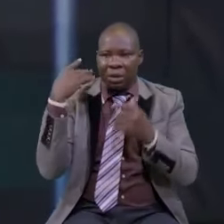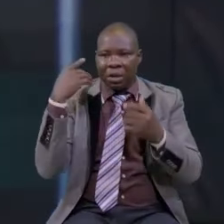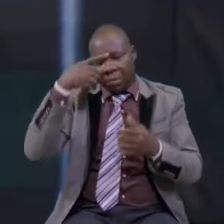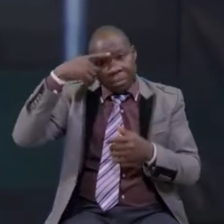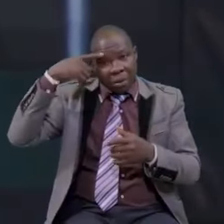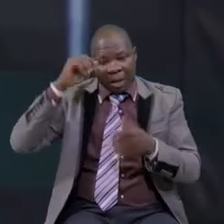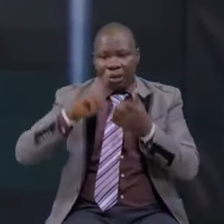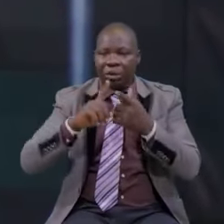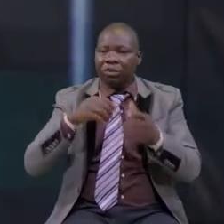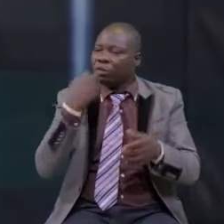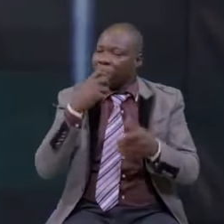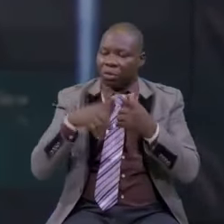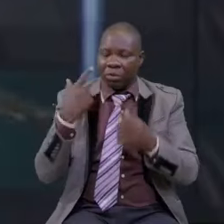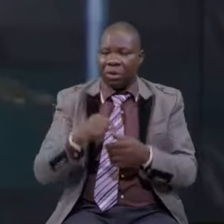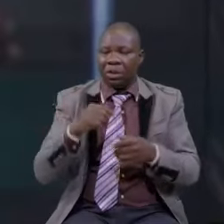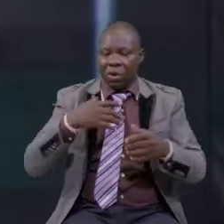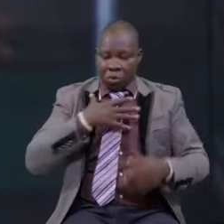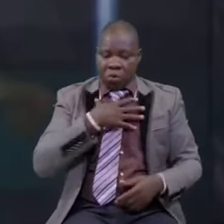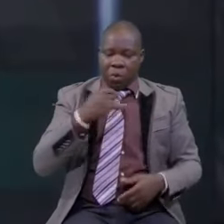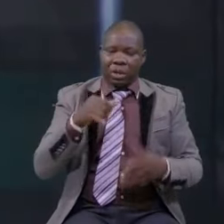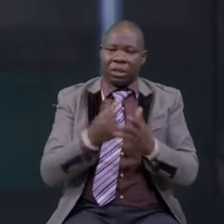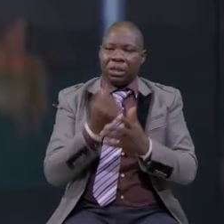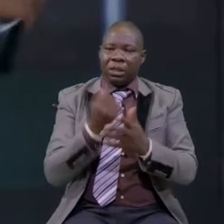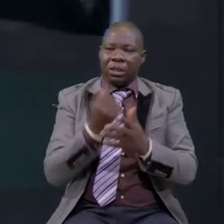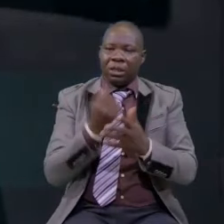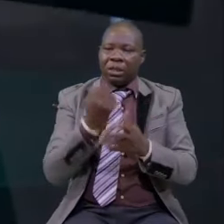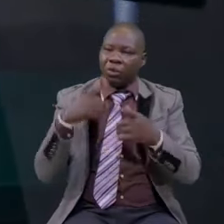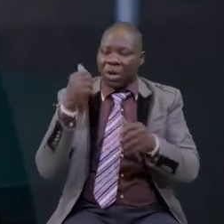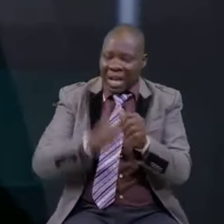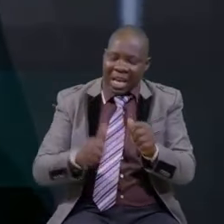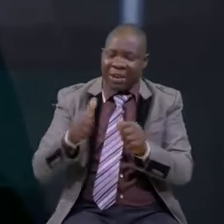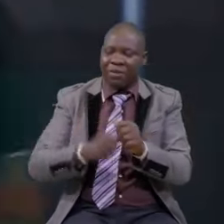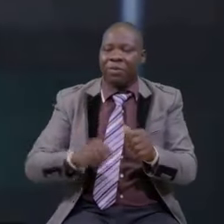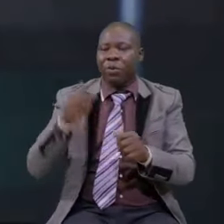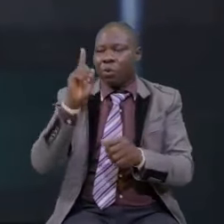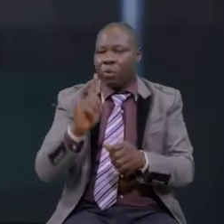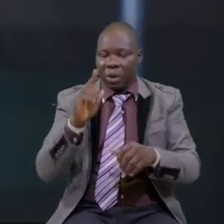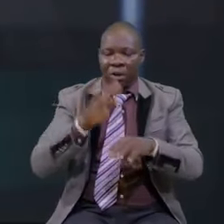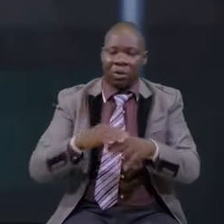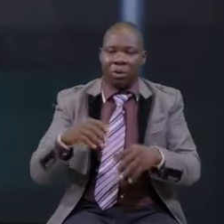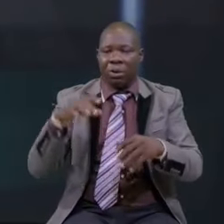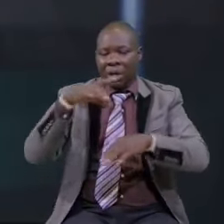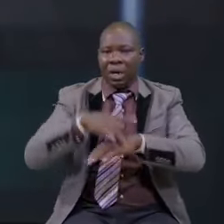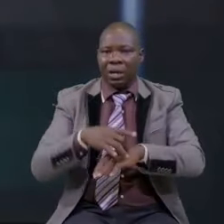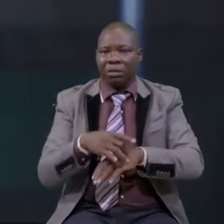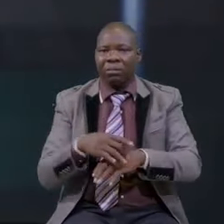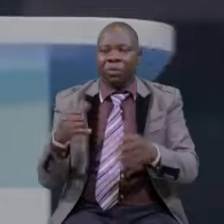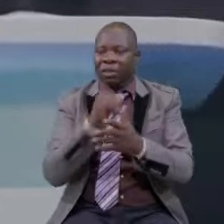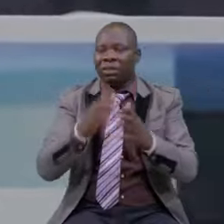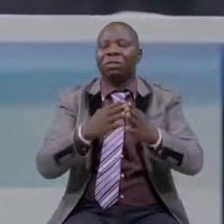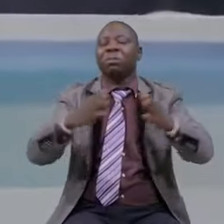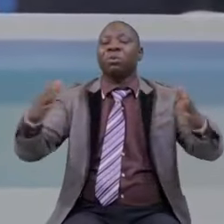to the white. It speaks to every tribe on earth. It's broad. Comparable. You